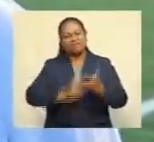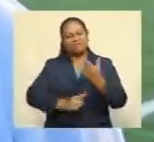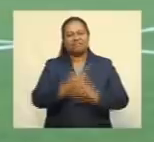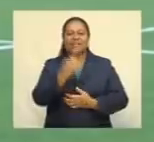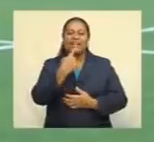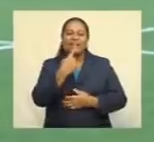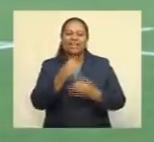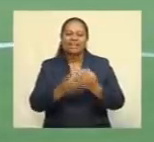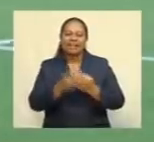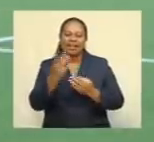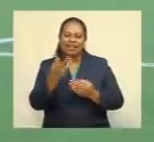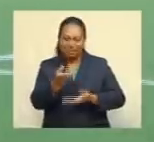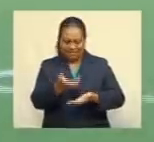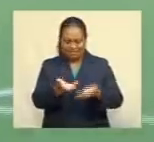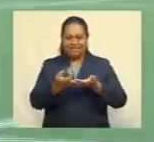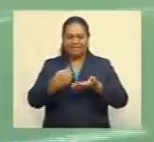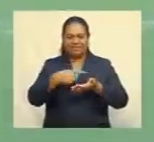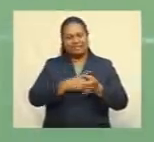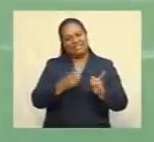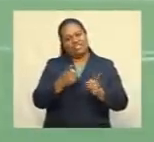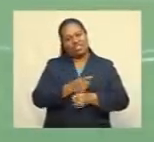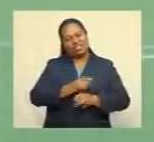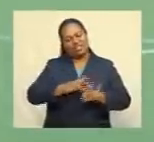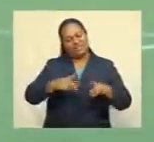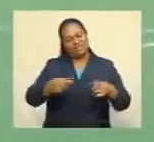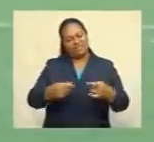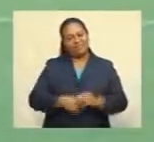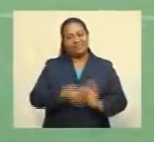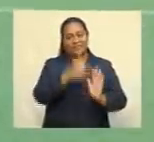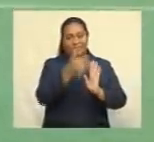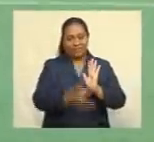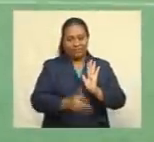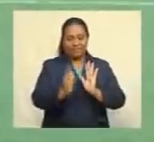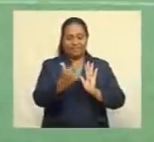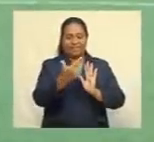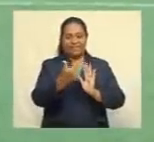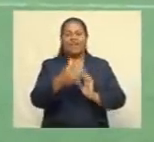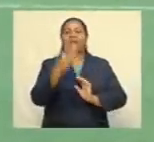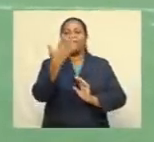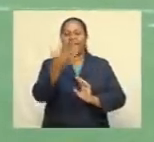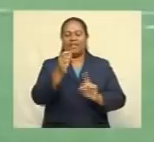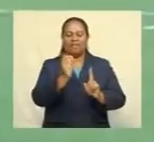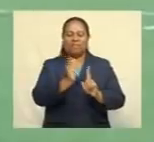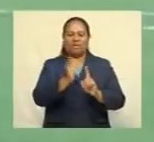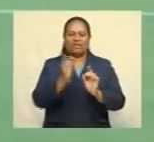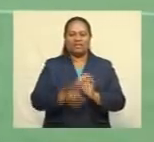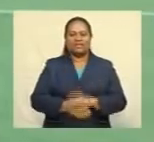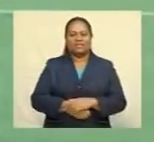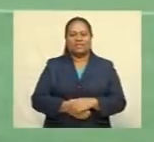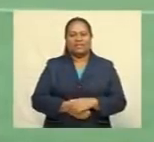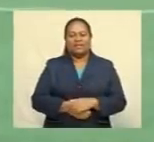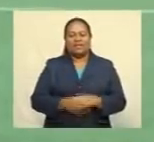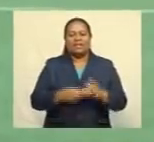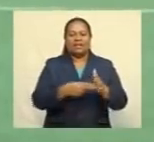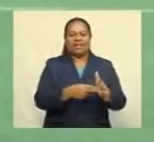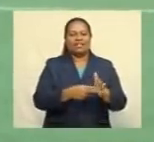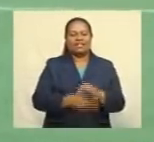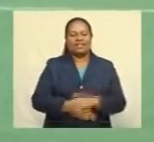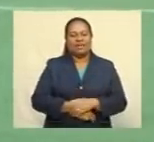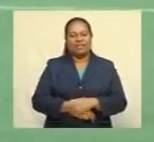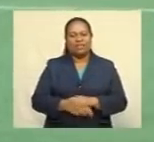for us. Navua is on 7th place with 5 points, while Nandi is on 4th with 9 points. Tali